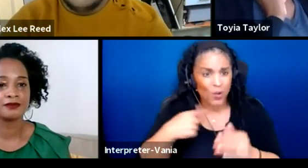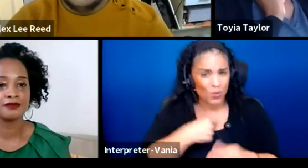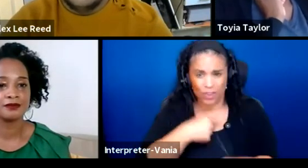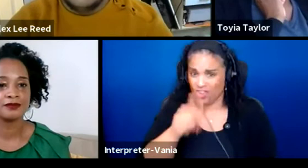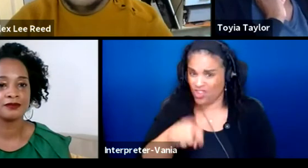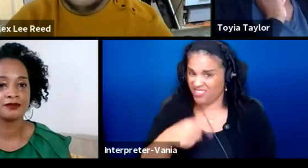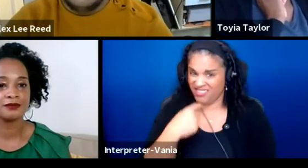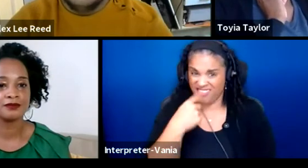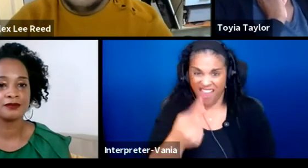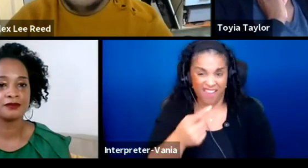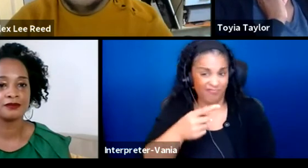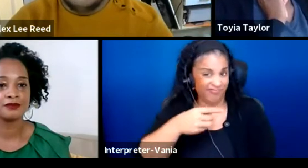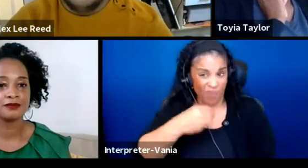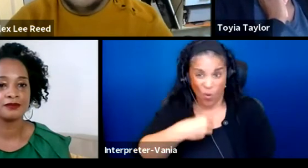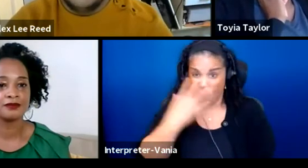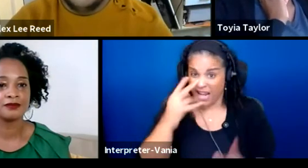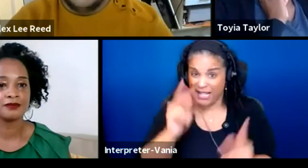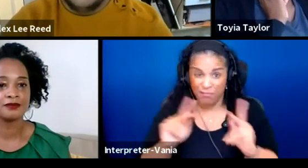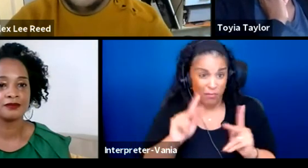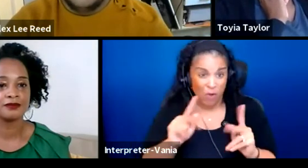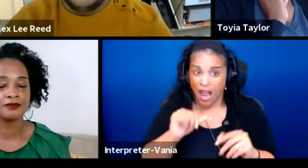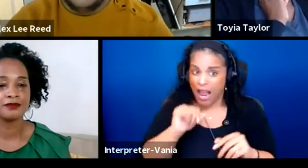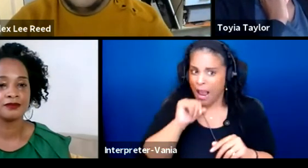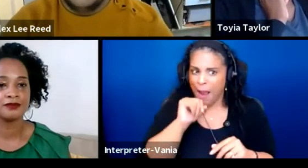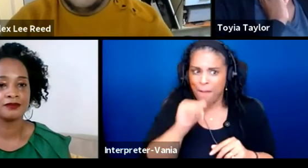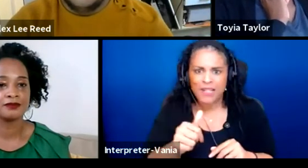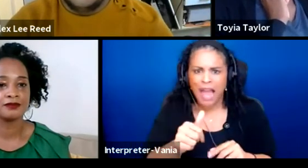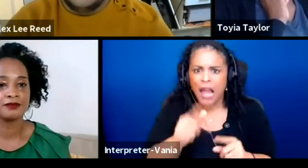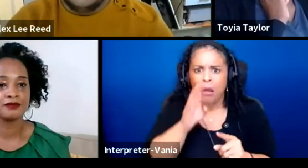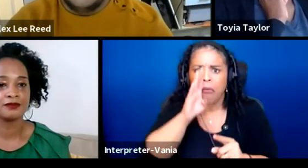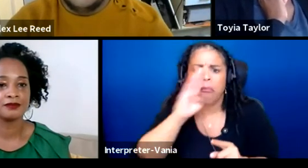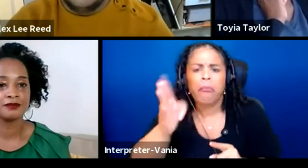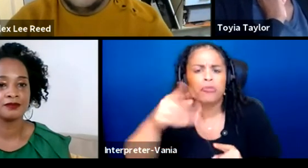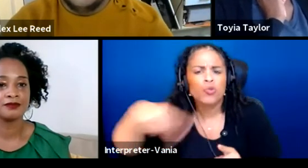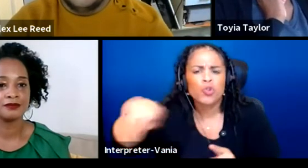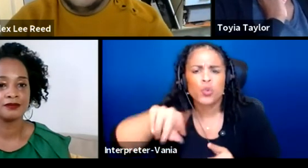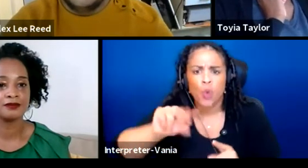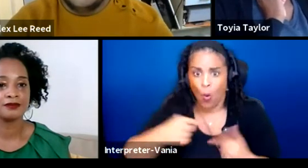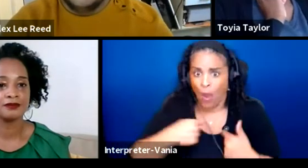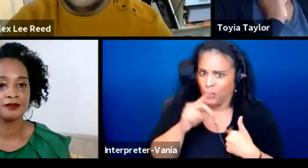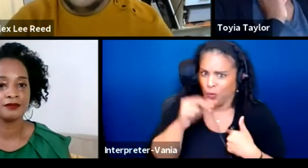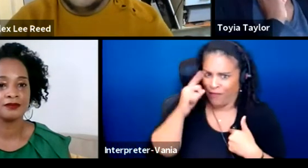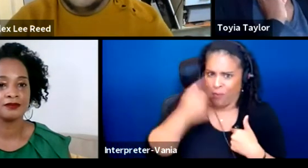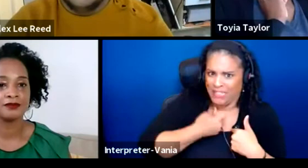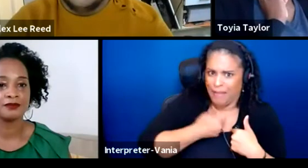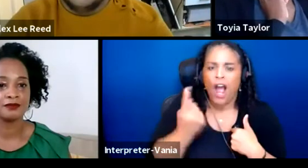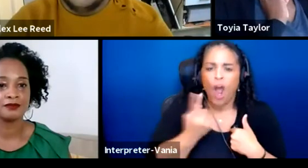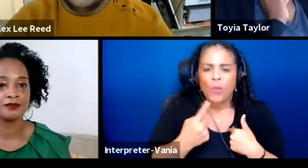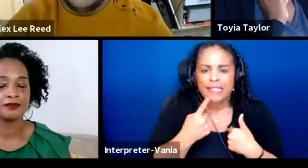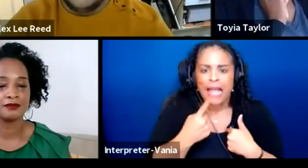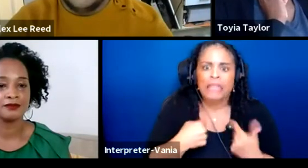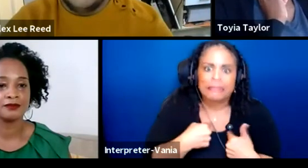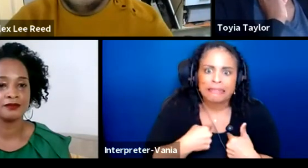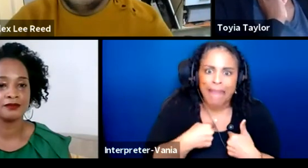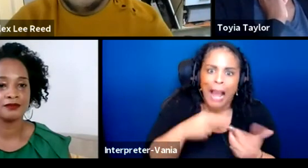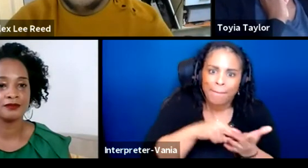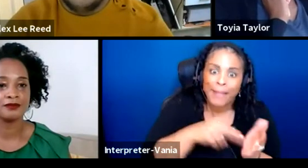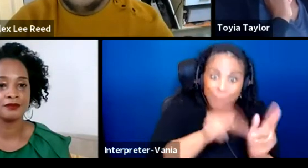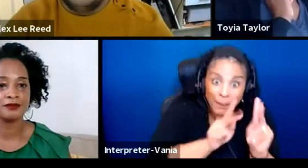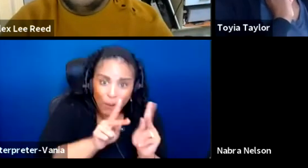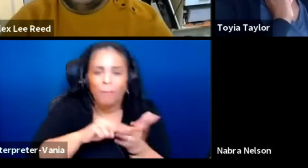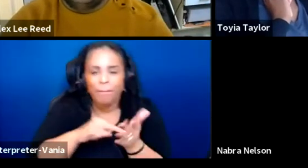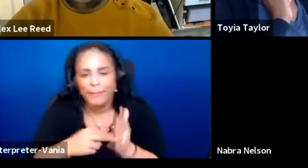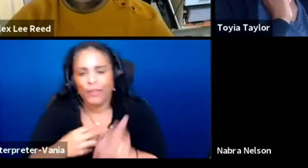white people, I think, and I'm not directing this at you guys, but I mean, I do it for myself too. I always have to go, I mean white people. And